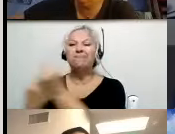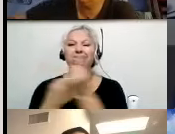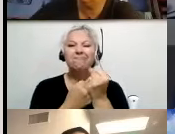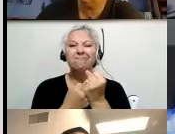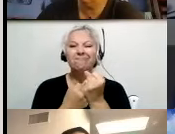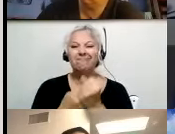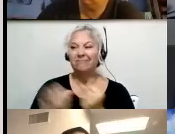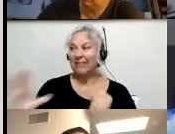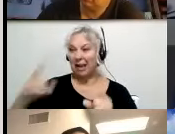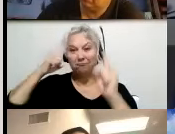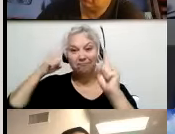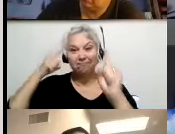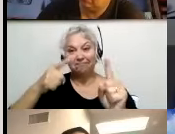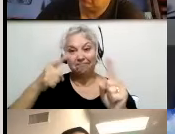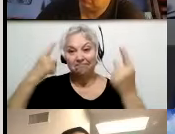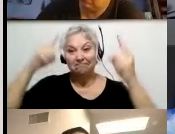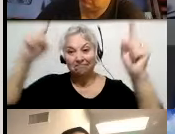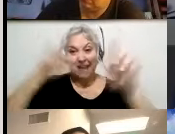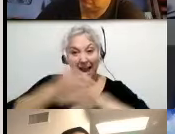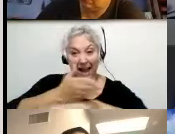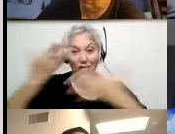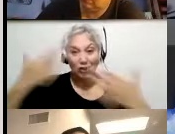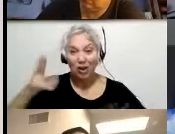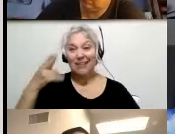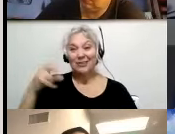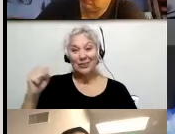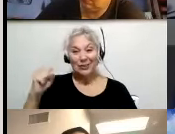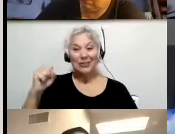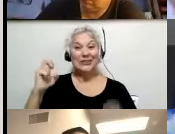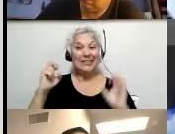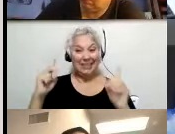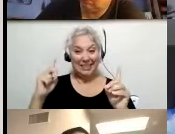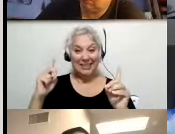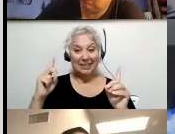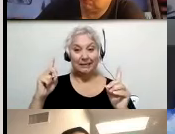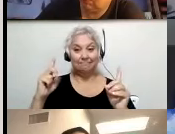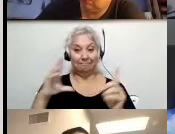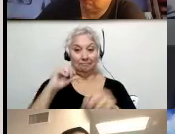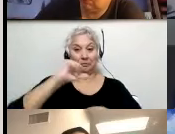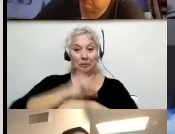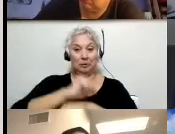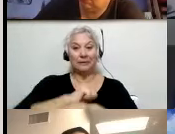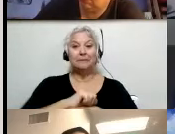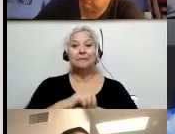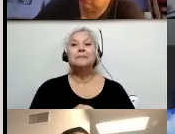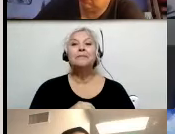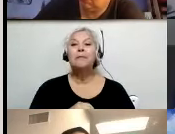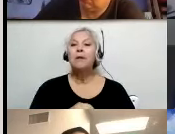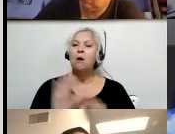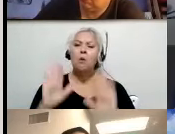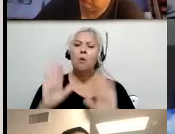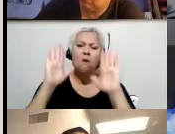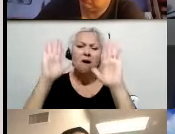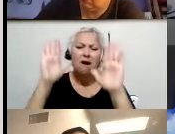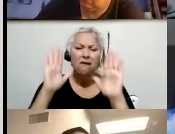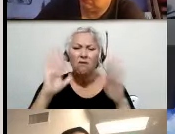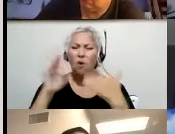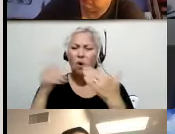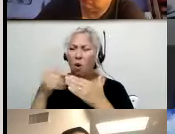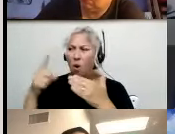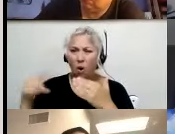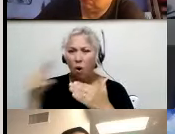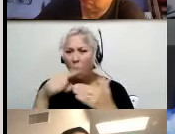life goals after high school and education and employment. So this is a wonderful way to get everybody